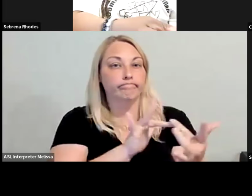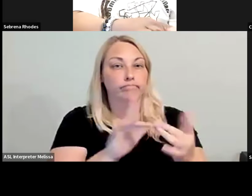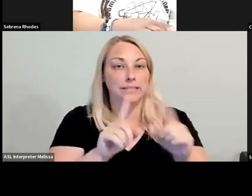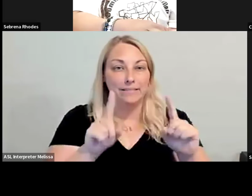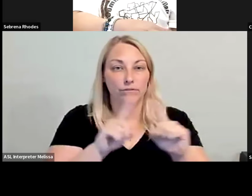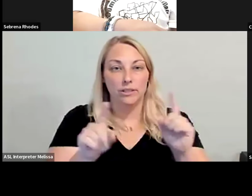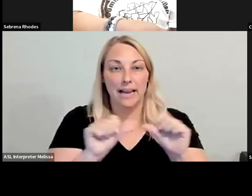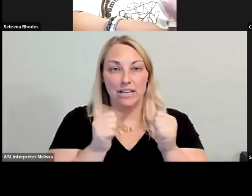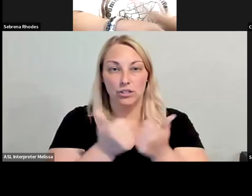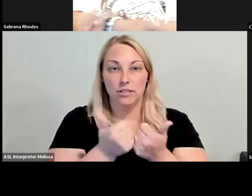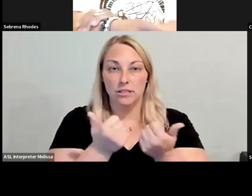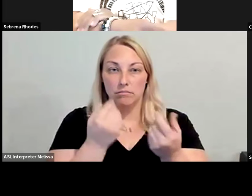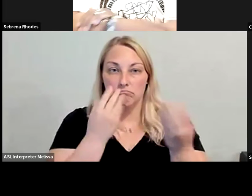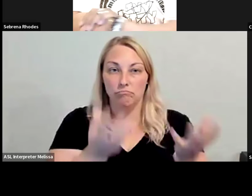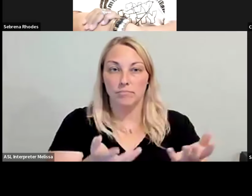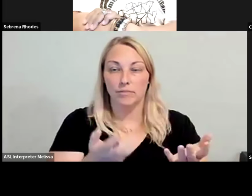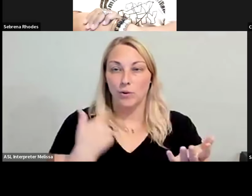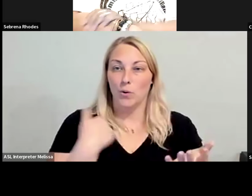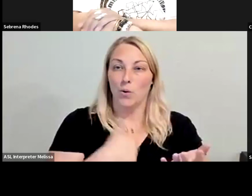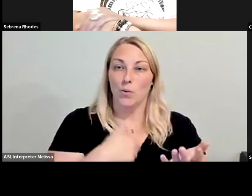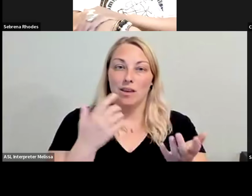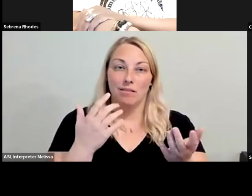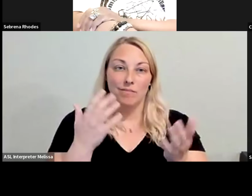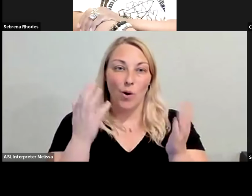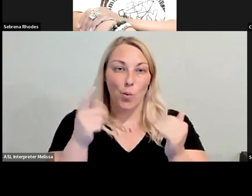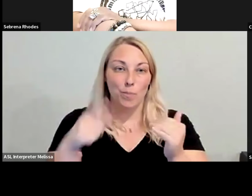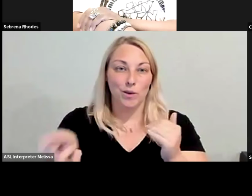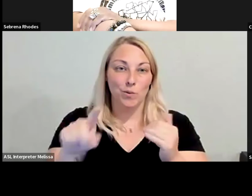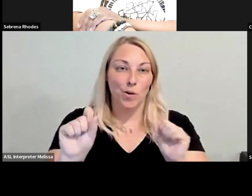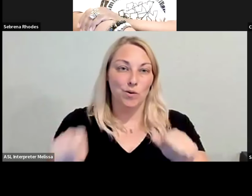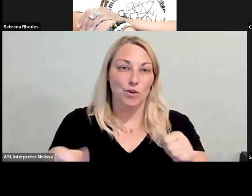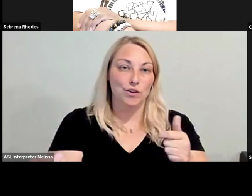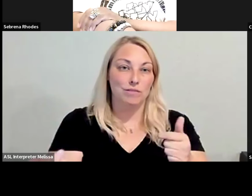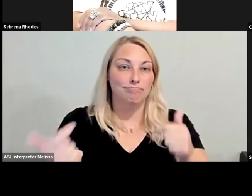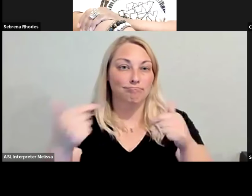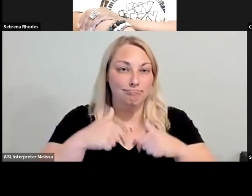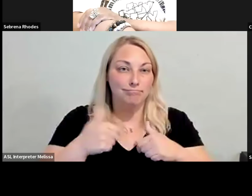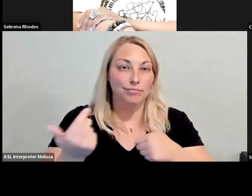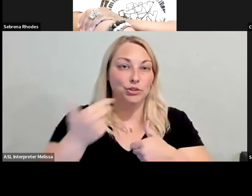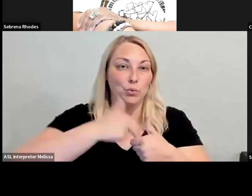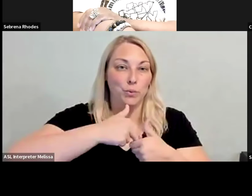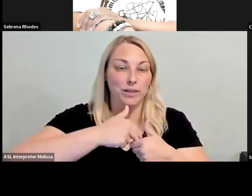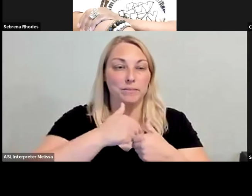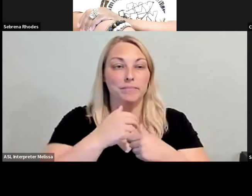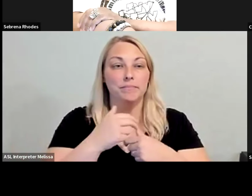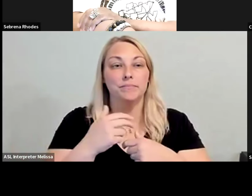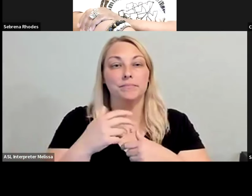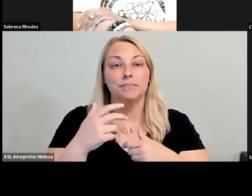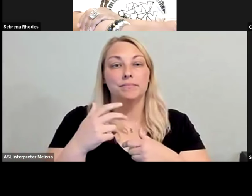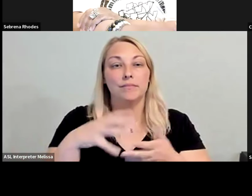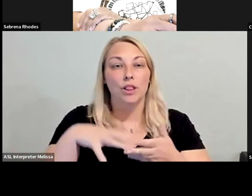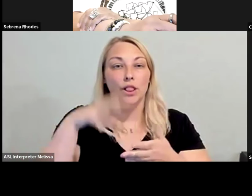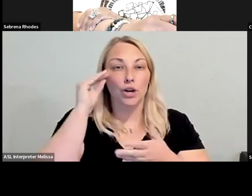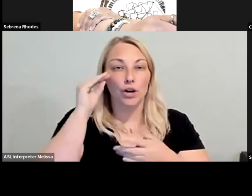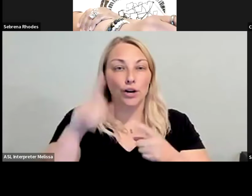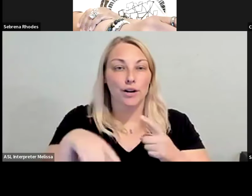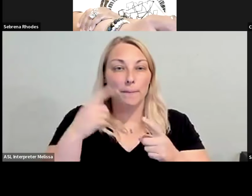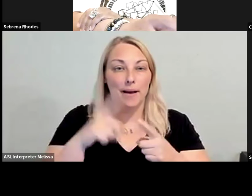we hope that you can make it, come by and learn about the